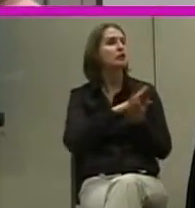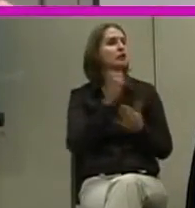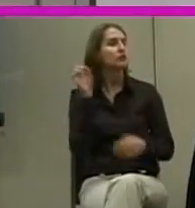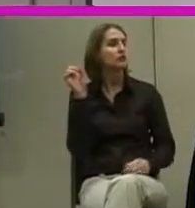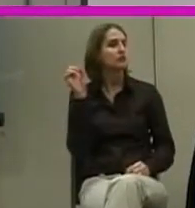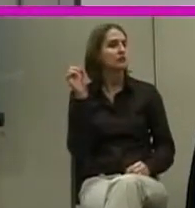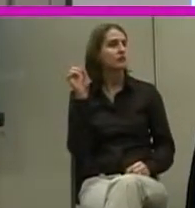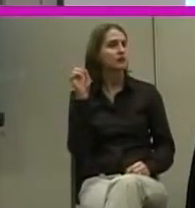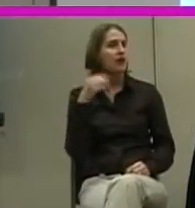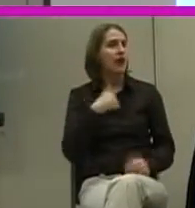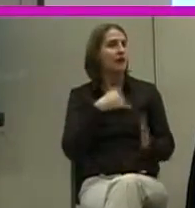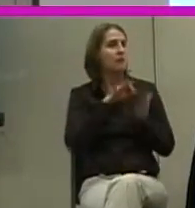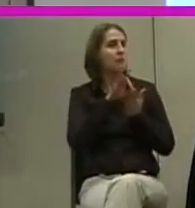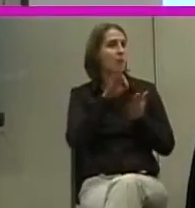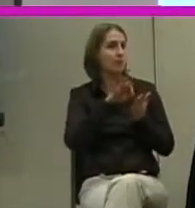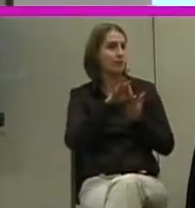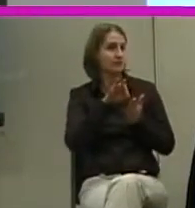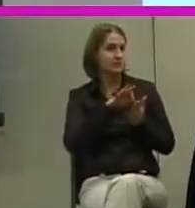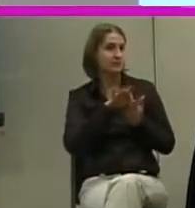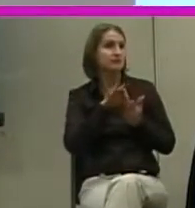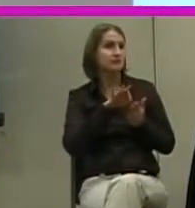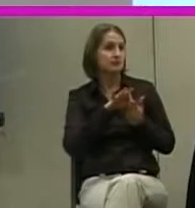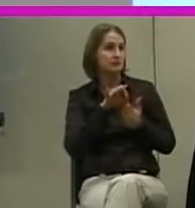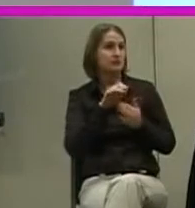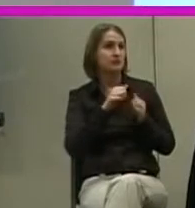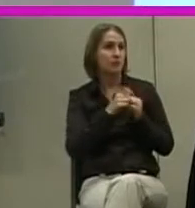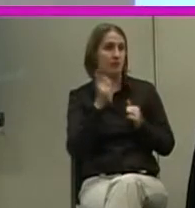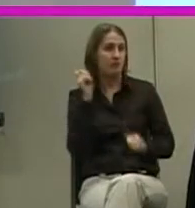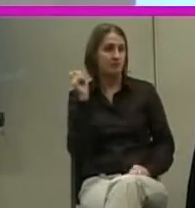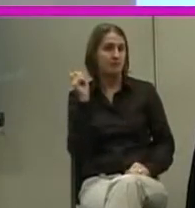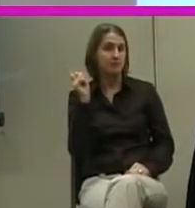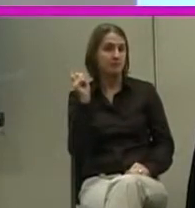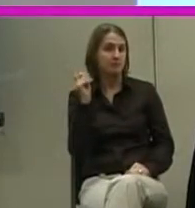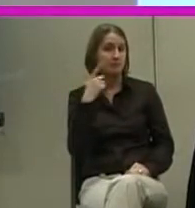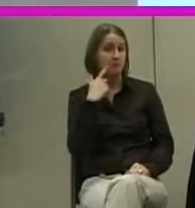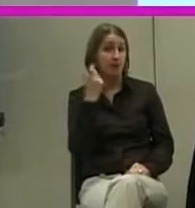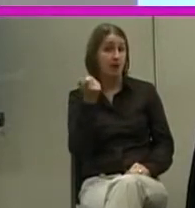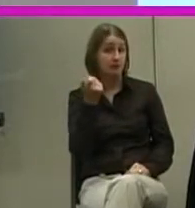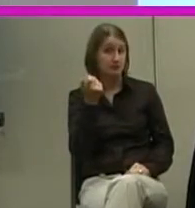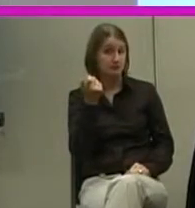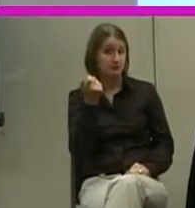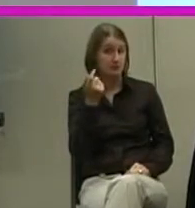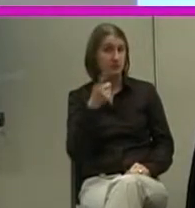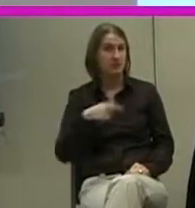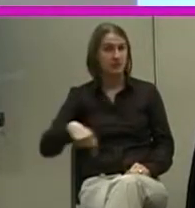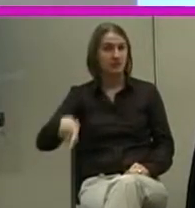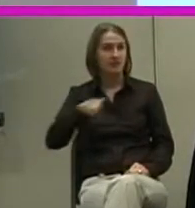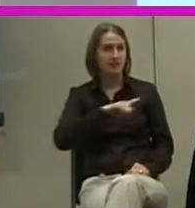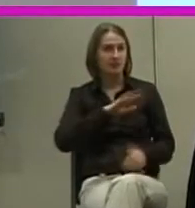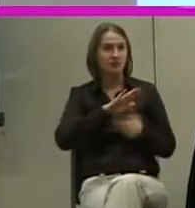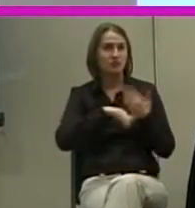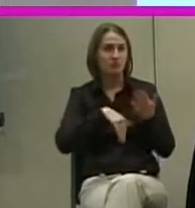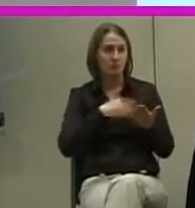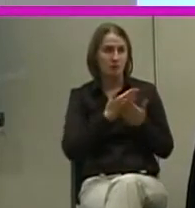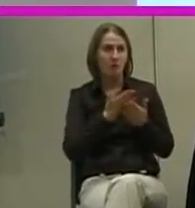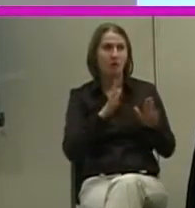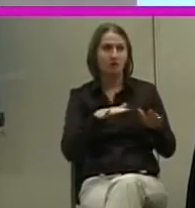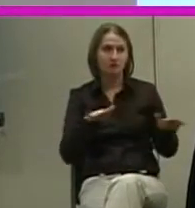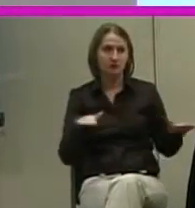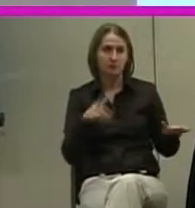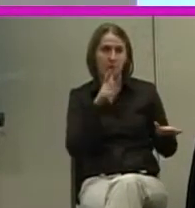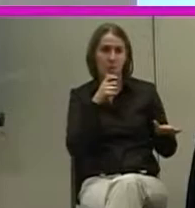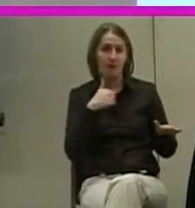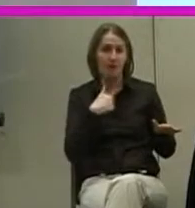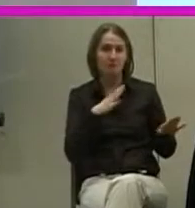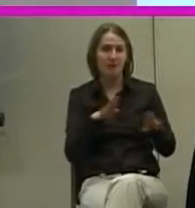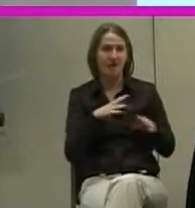I've set up a point system with them in here because these are all kids that have